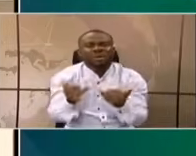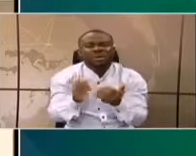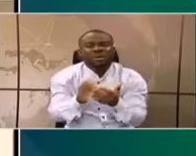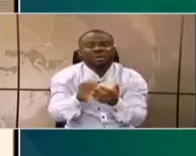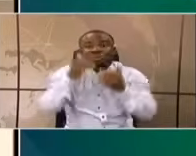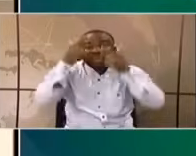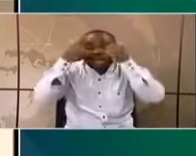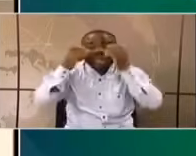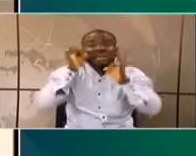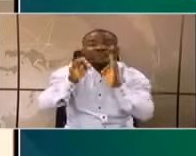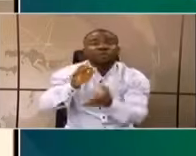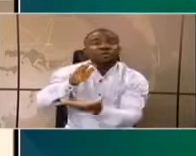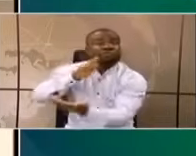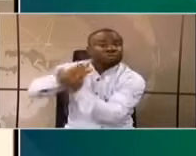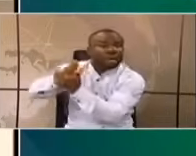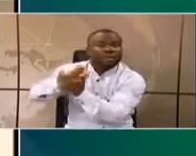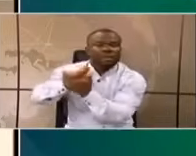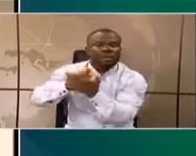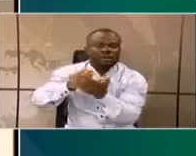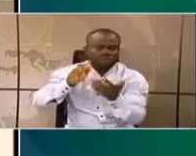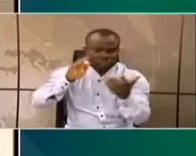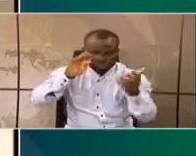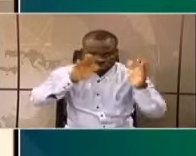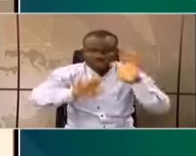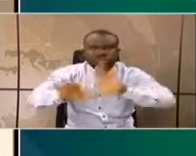Because I won't stop here. Trouble back